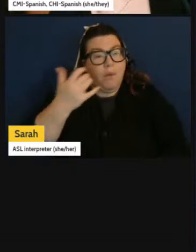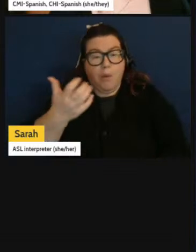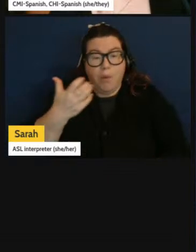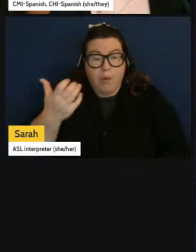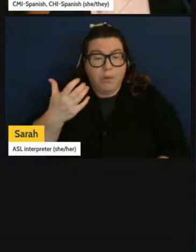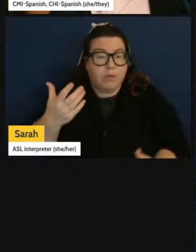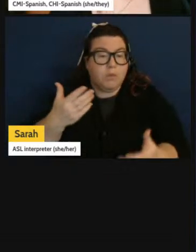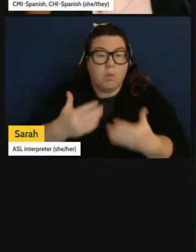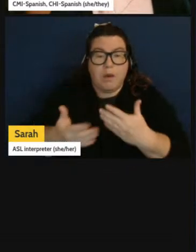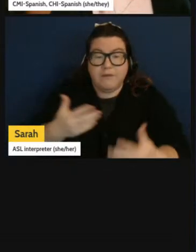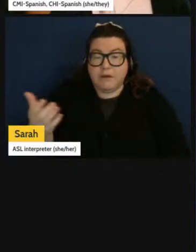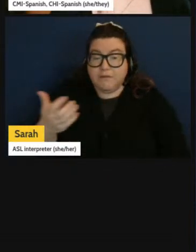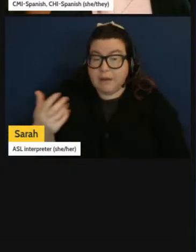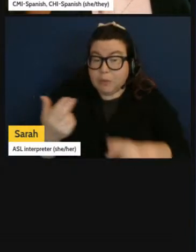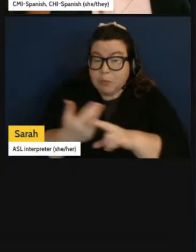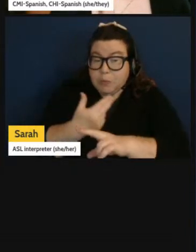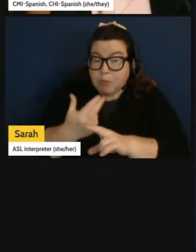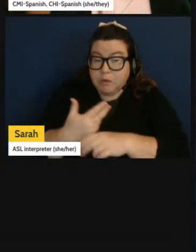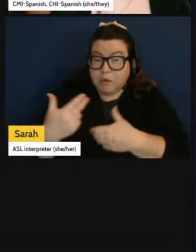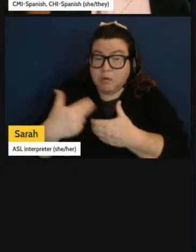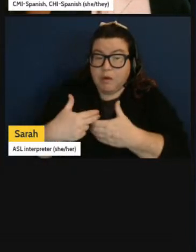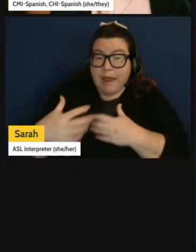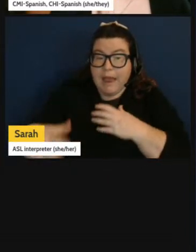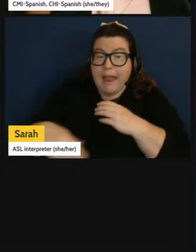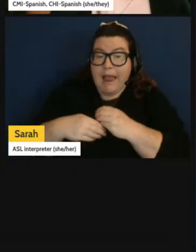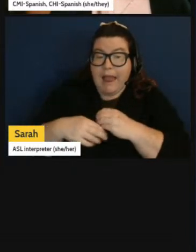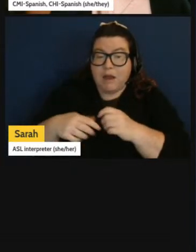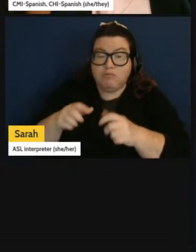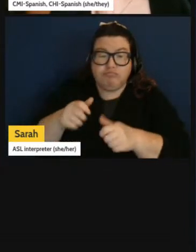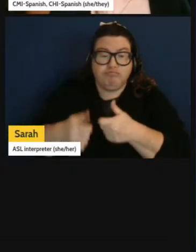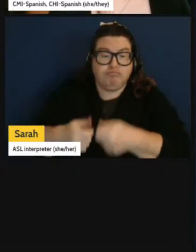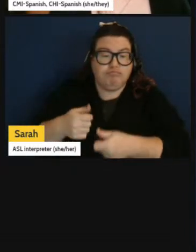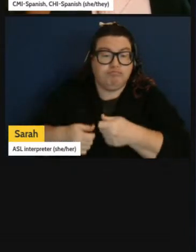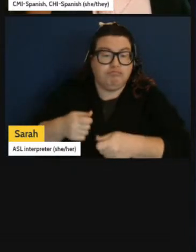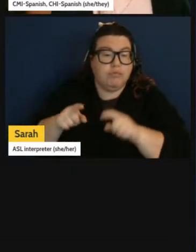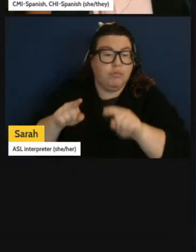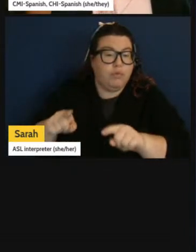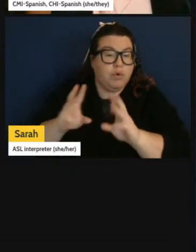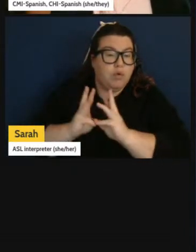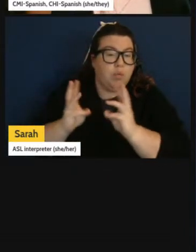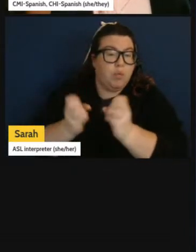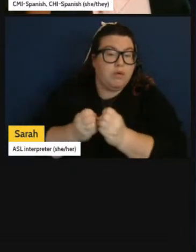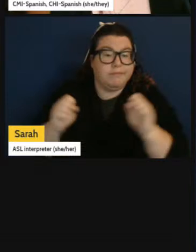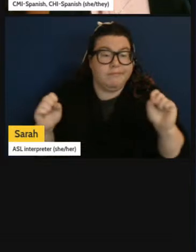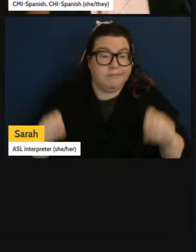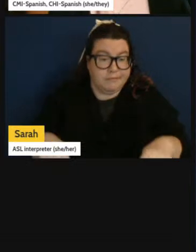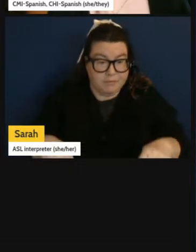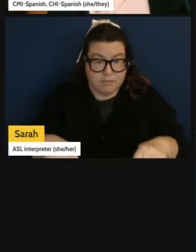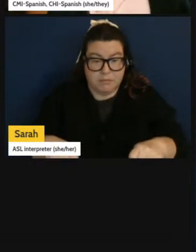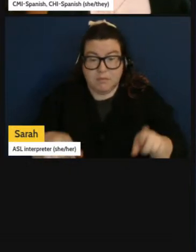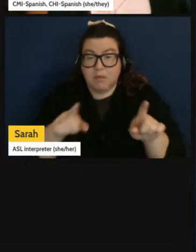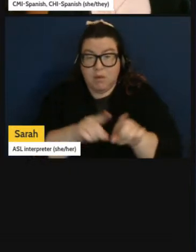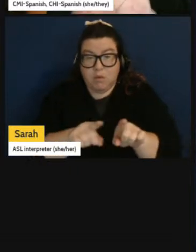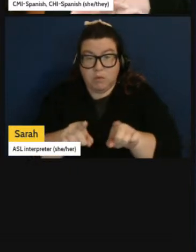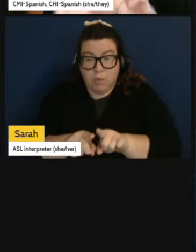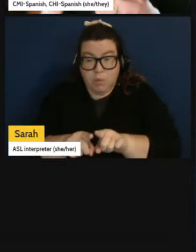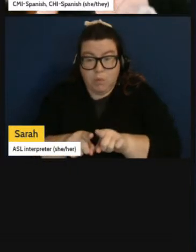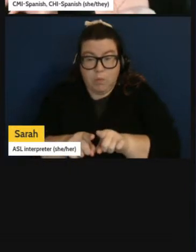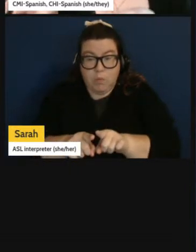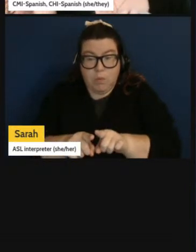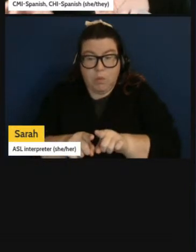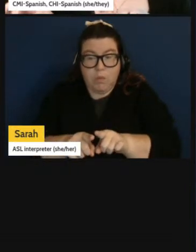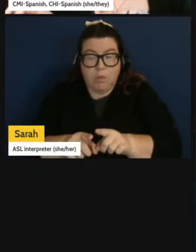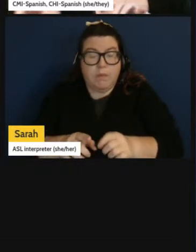device you're joining on and add words throughout the workshop. In addition to that,